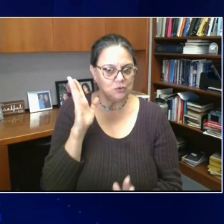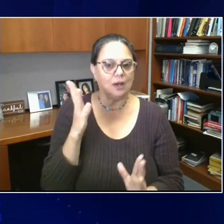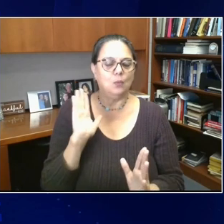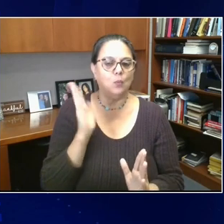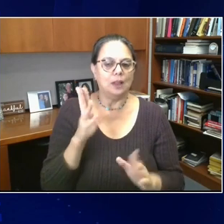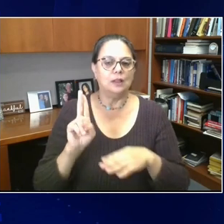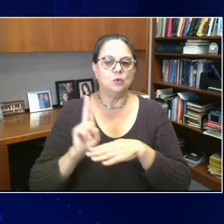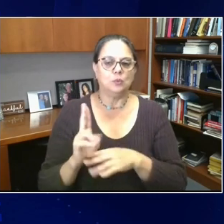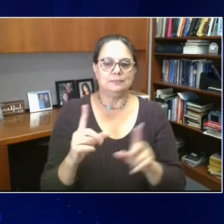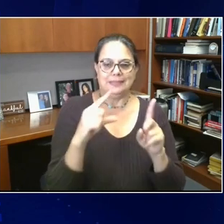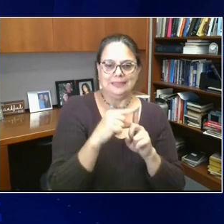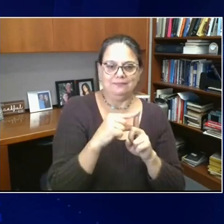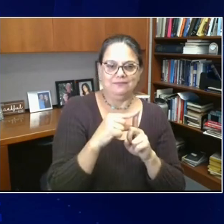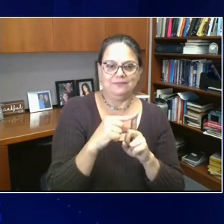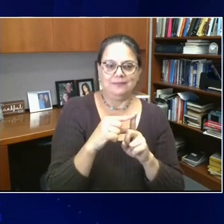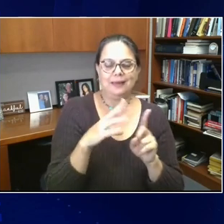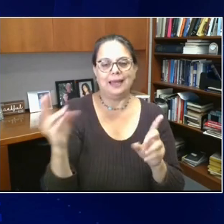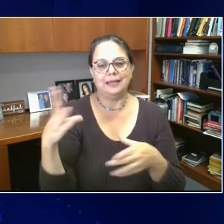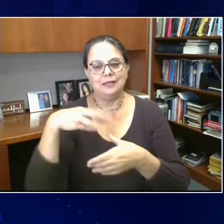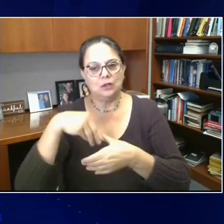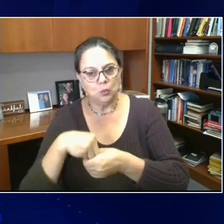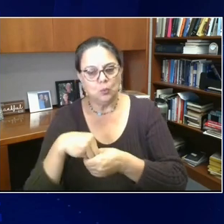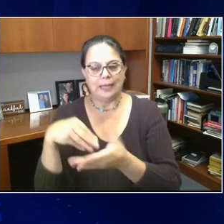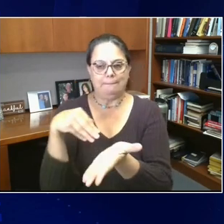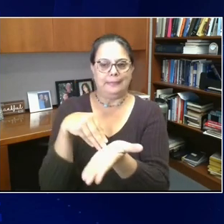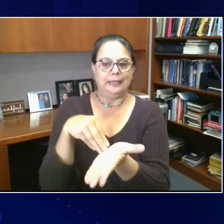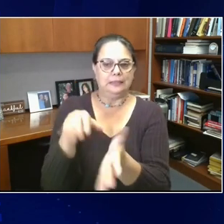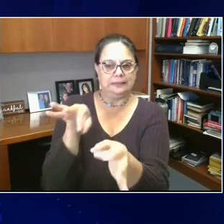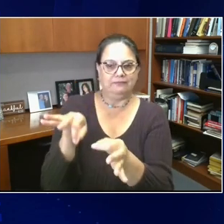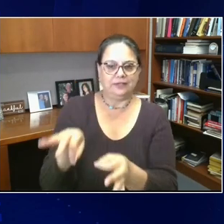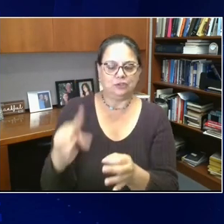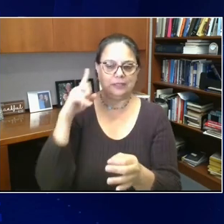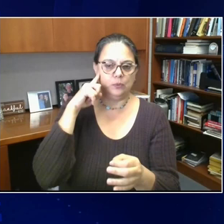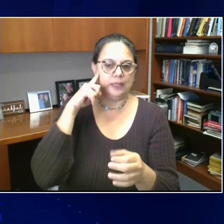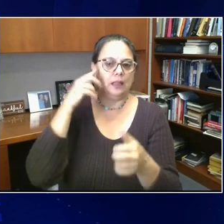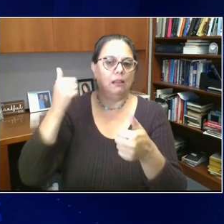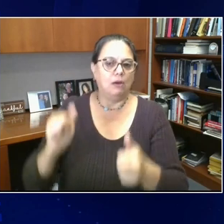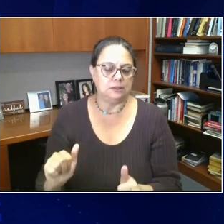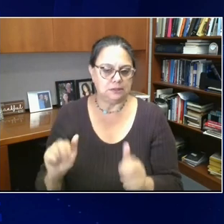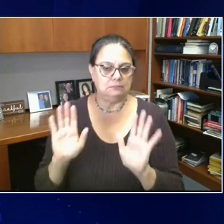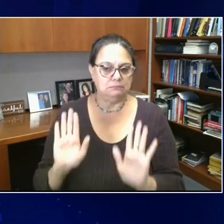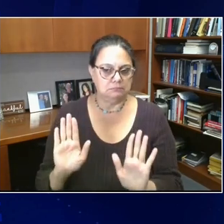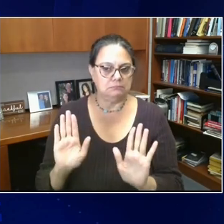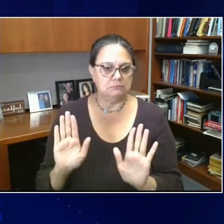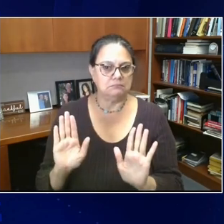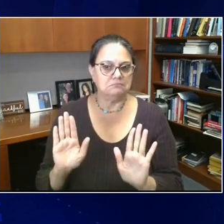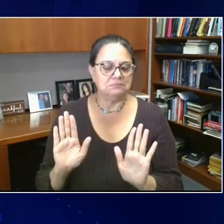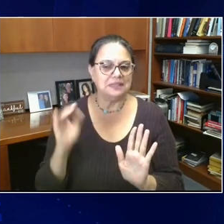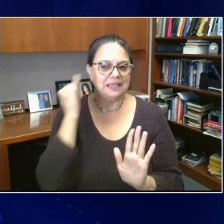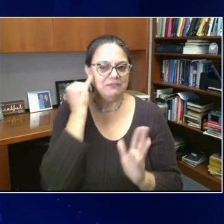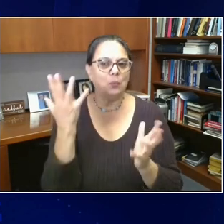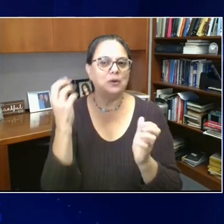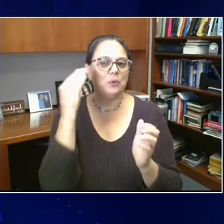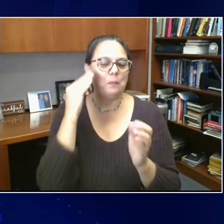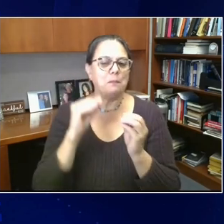But for the purposes of this lecture, I will refer to uppercase deaf and incorporate the medical definition